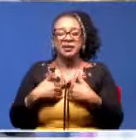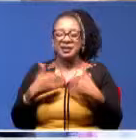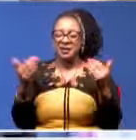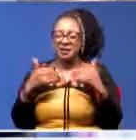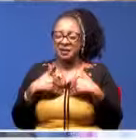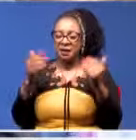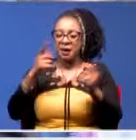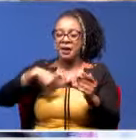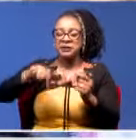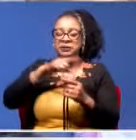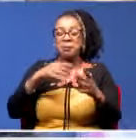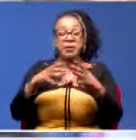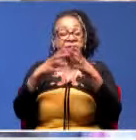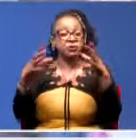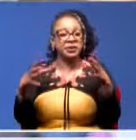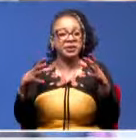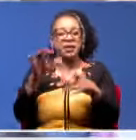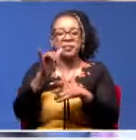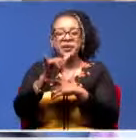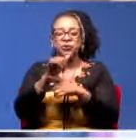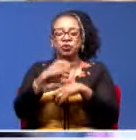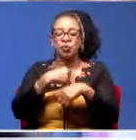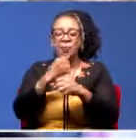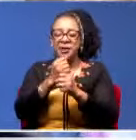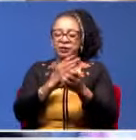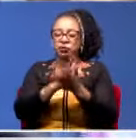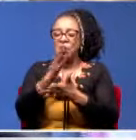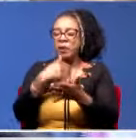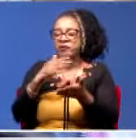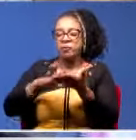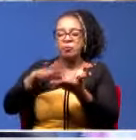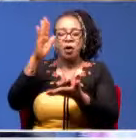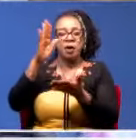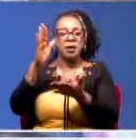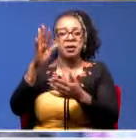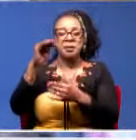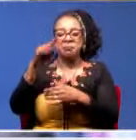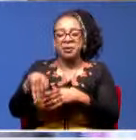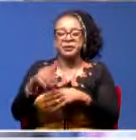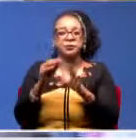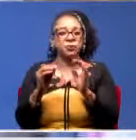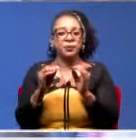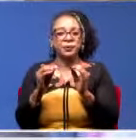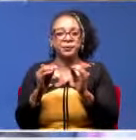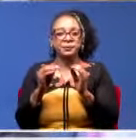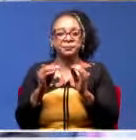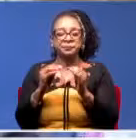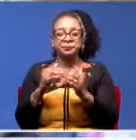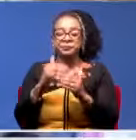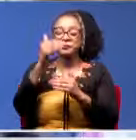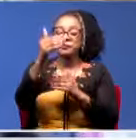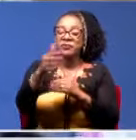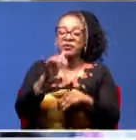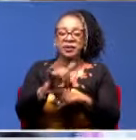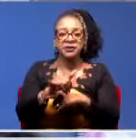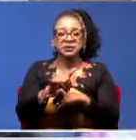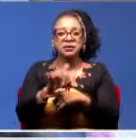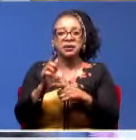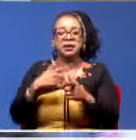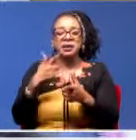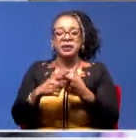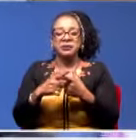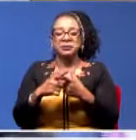ilikuwa tu kuhakikisha kwamba hatuna wingi wa wabunge kwa bunge. Baada hayo alifamia